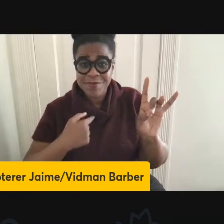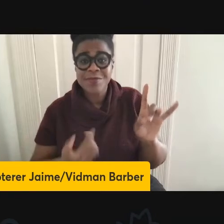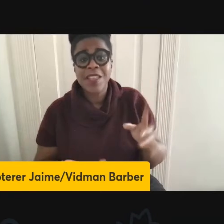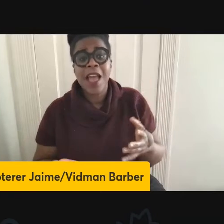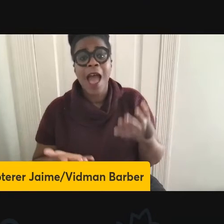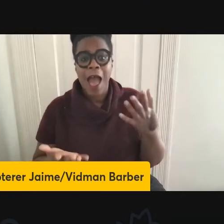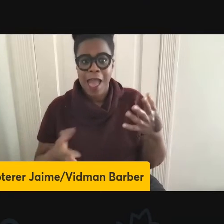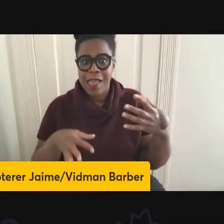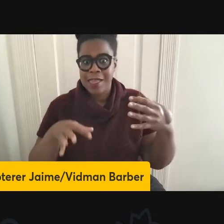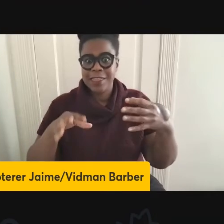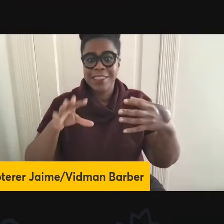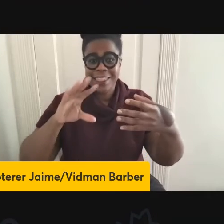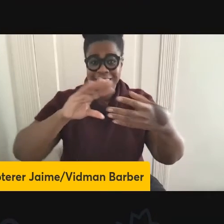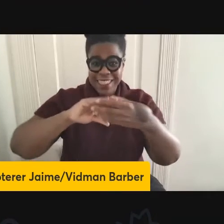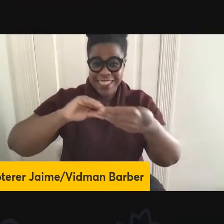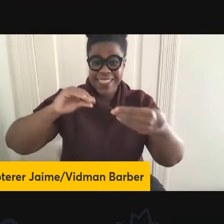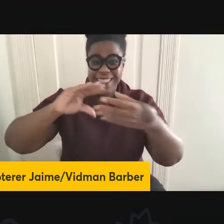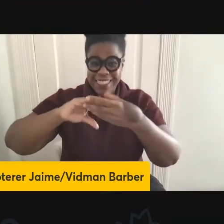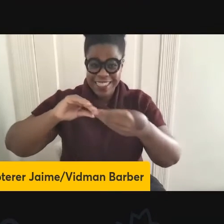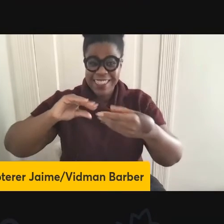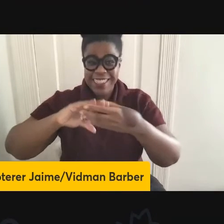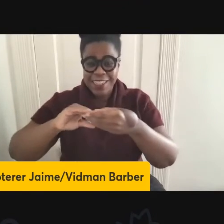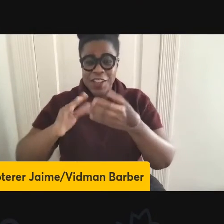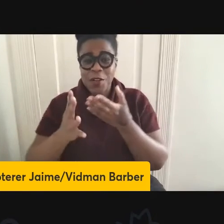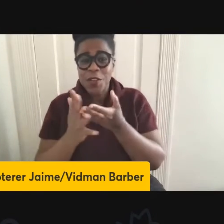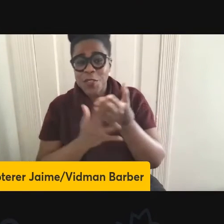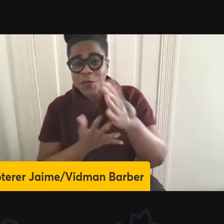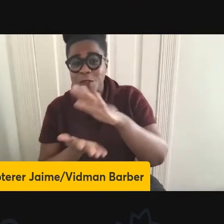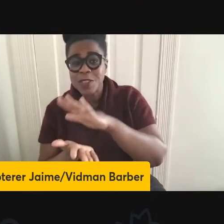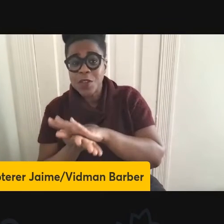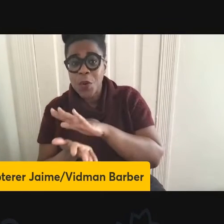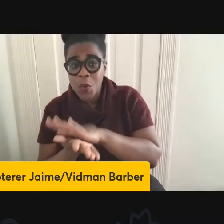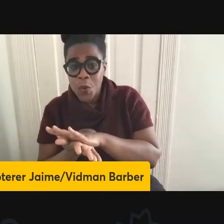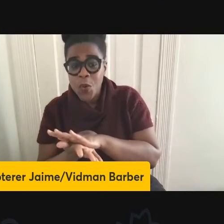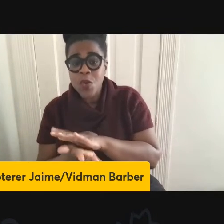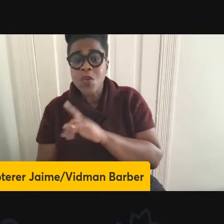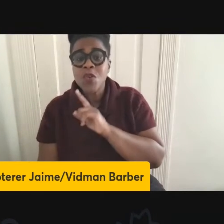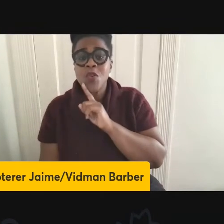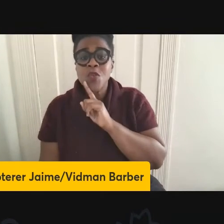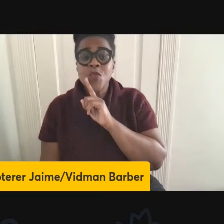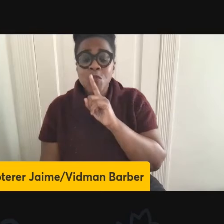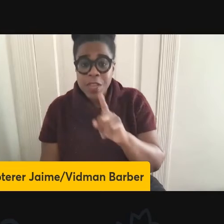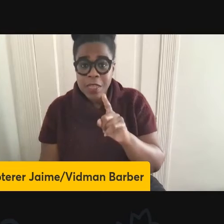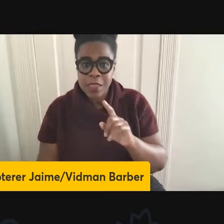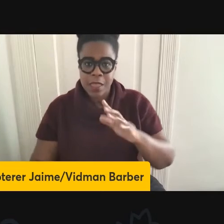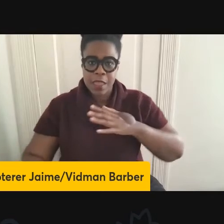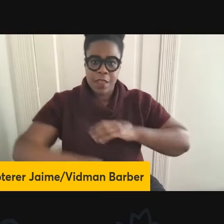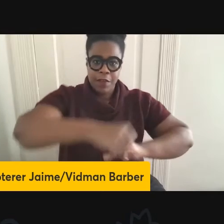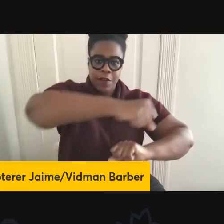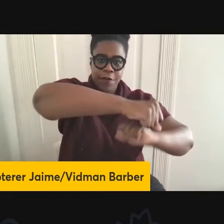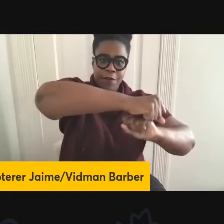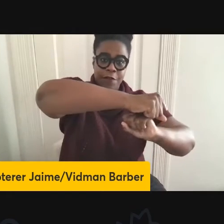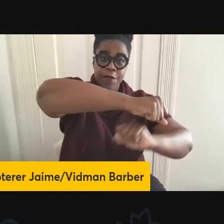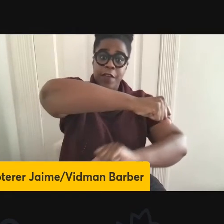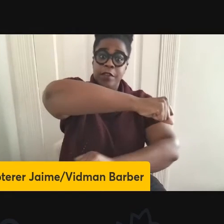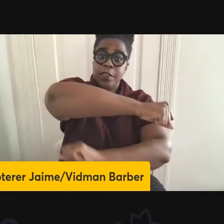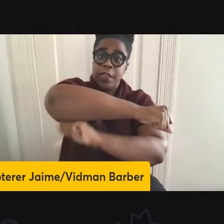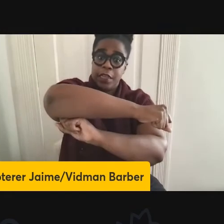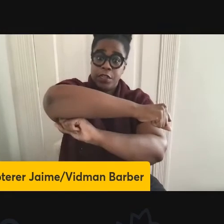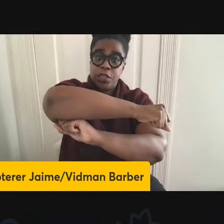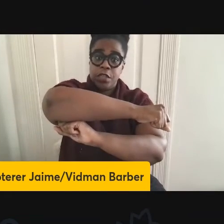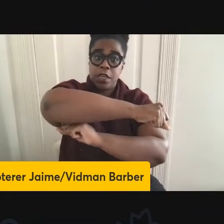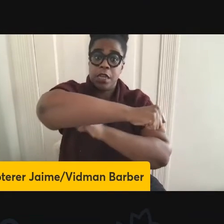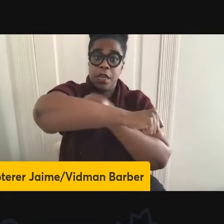I told you this whole story about going through school, really what the foundation of my